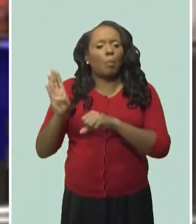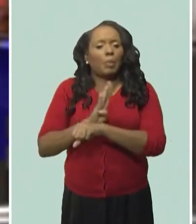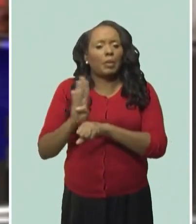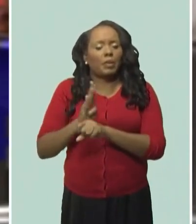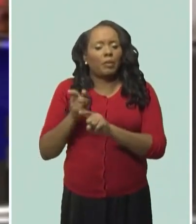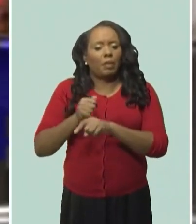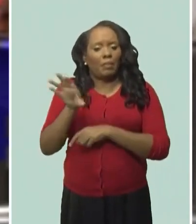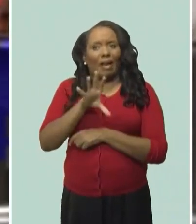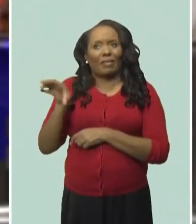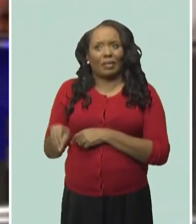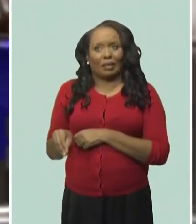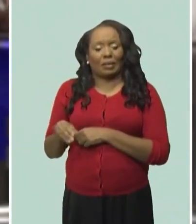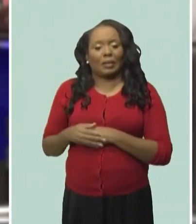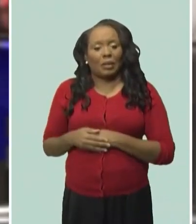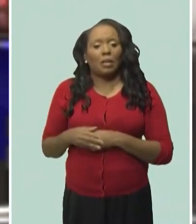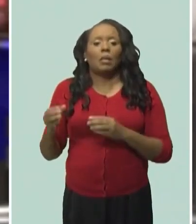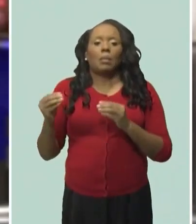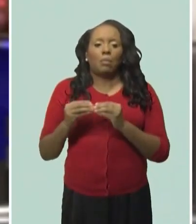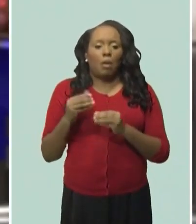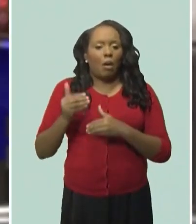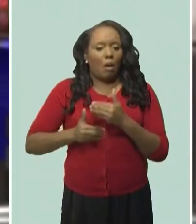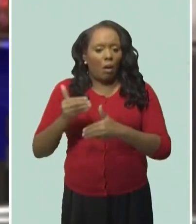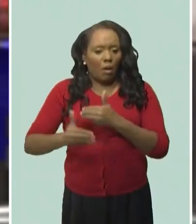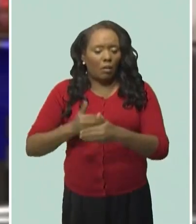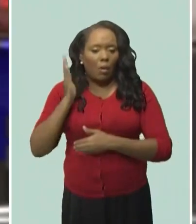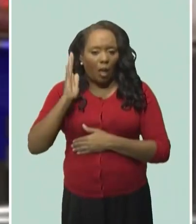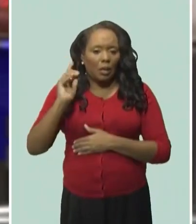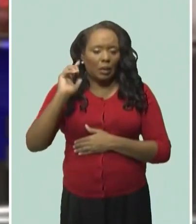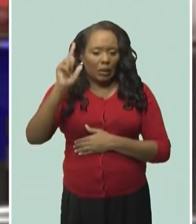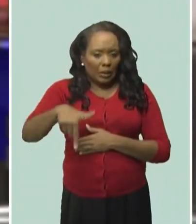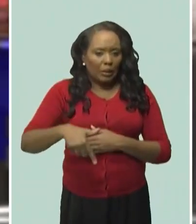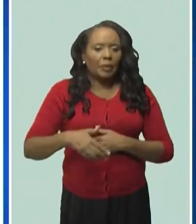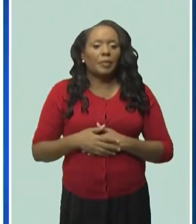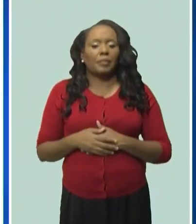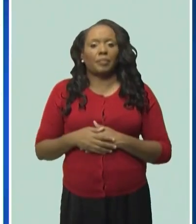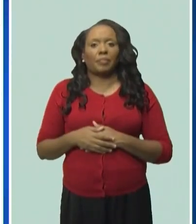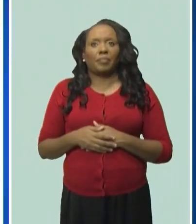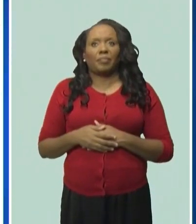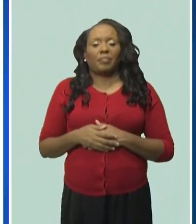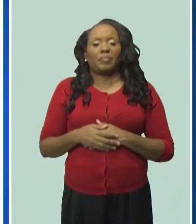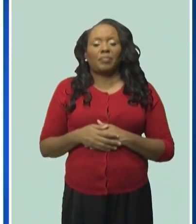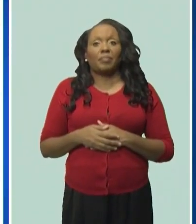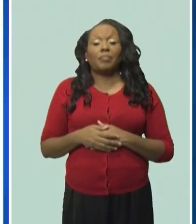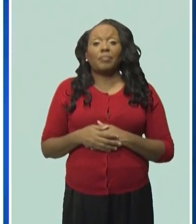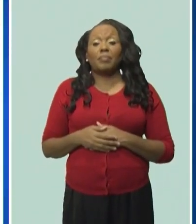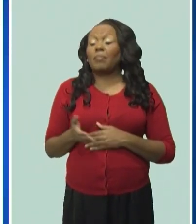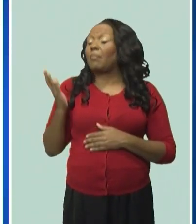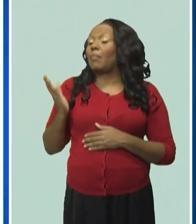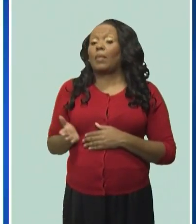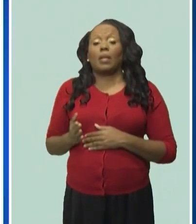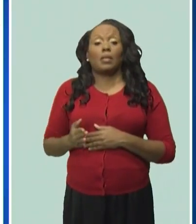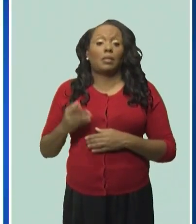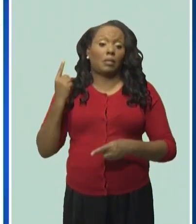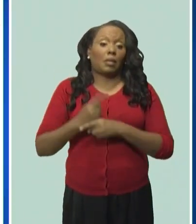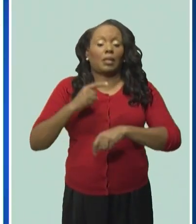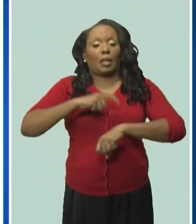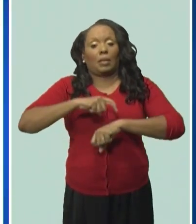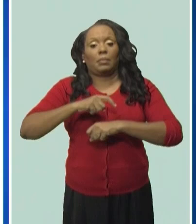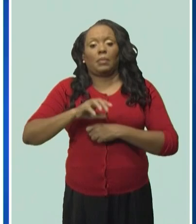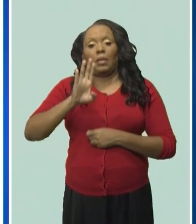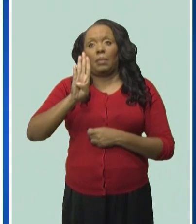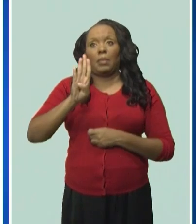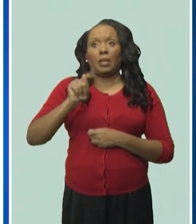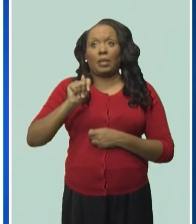in progress, with more detail to be provided later. At the appropriate time, the BTMI will